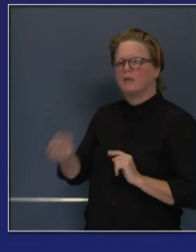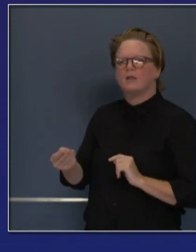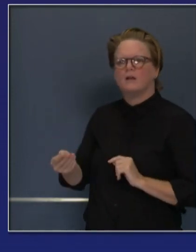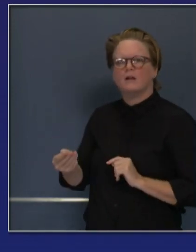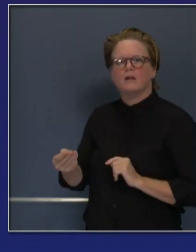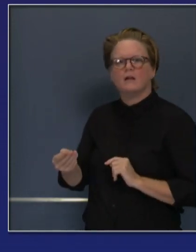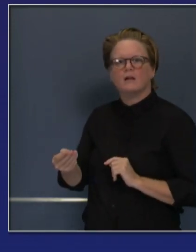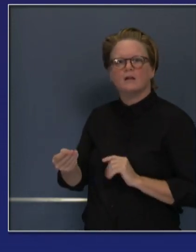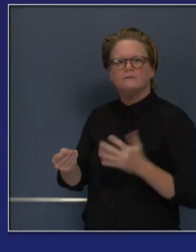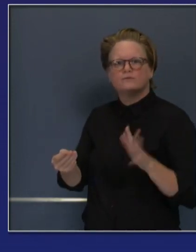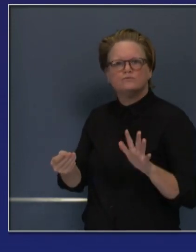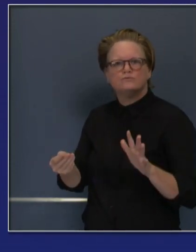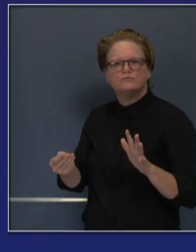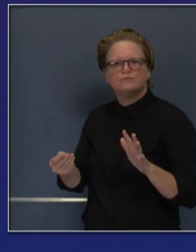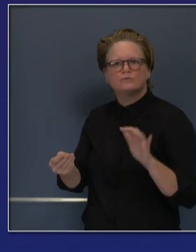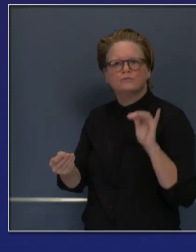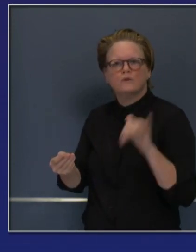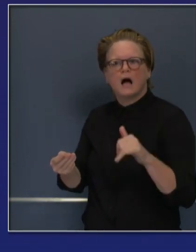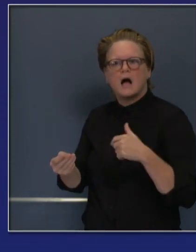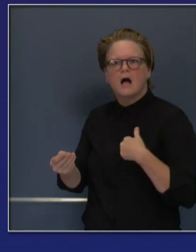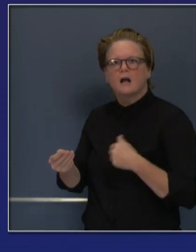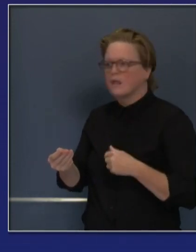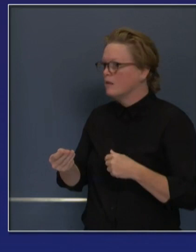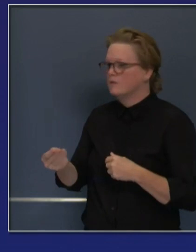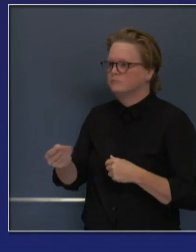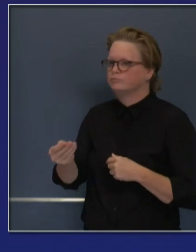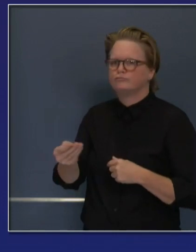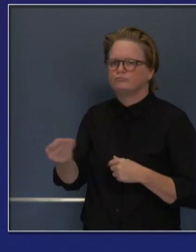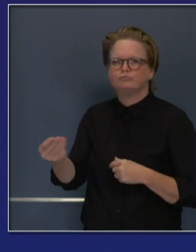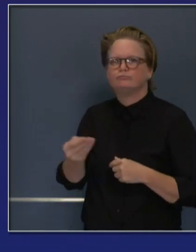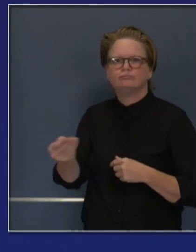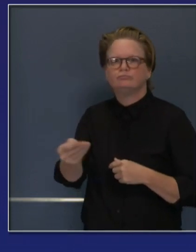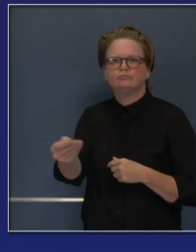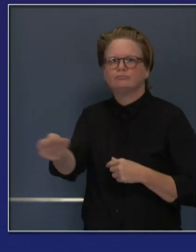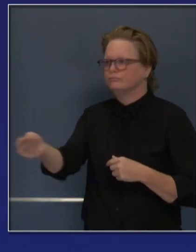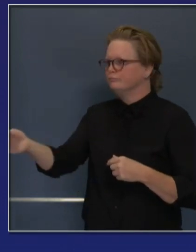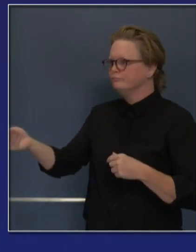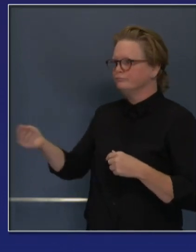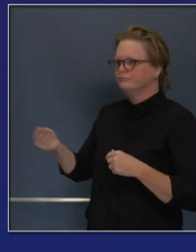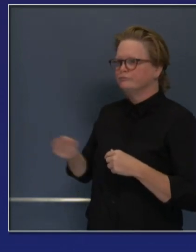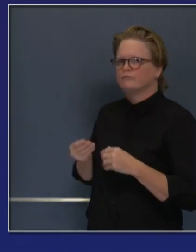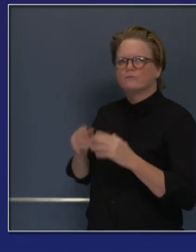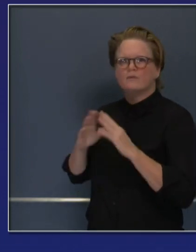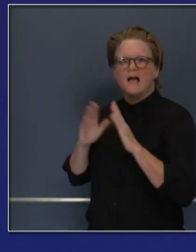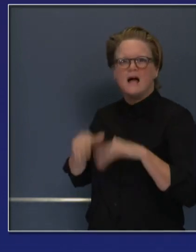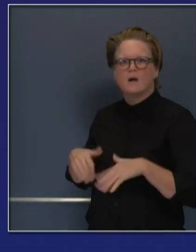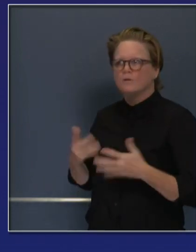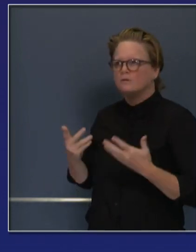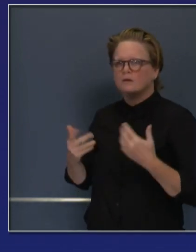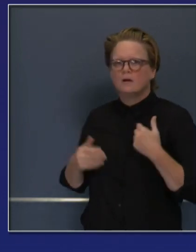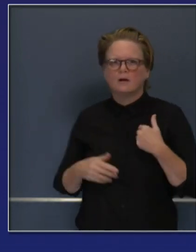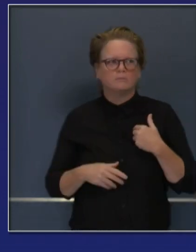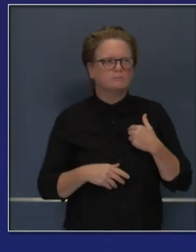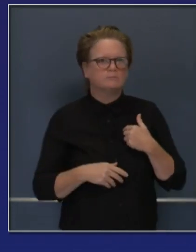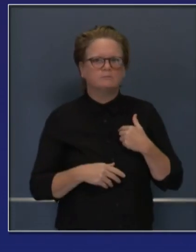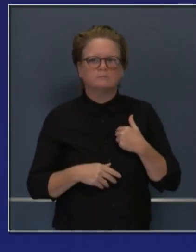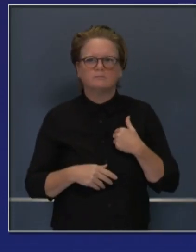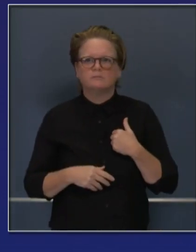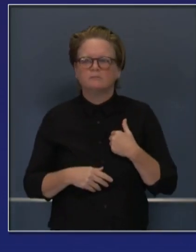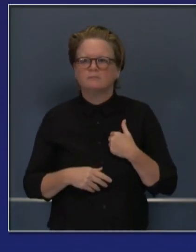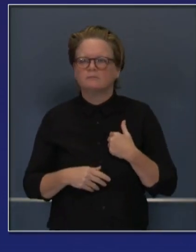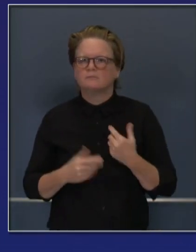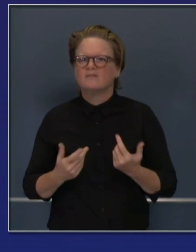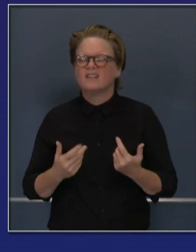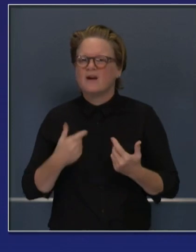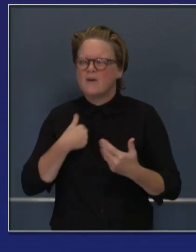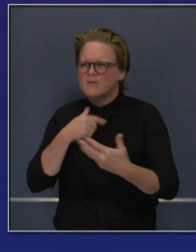out that they transmit COVID to many members of their family. Rates in these different studies across the globe and since the